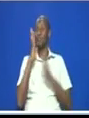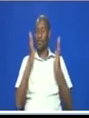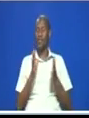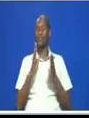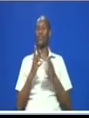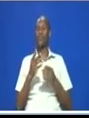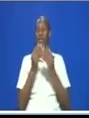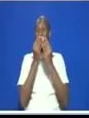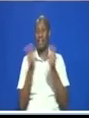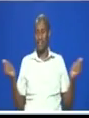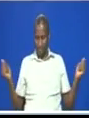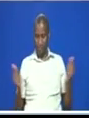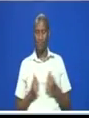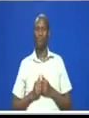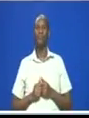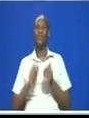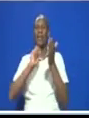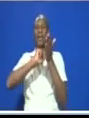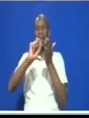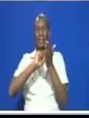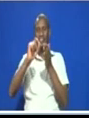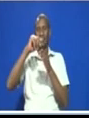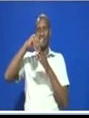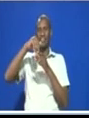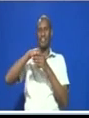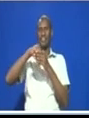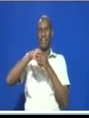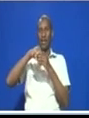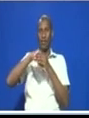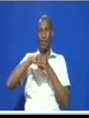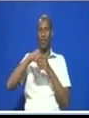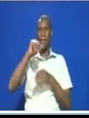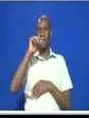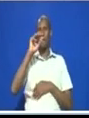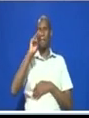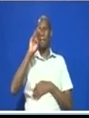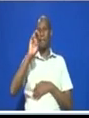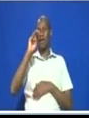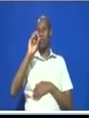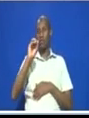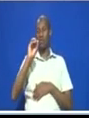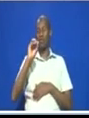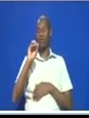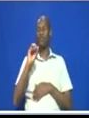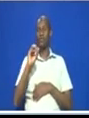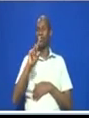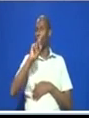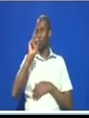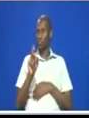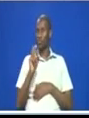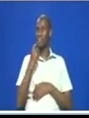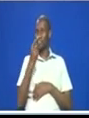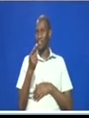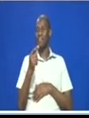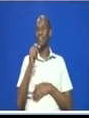tackle. Write an internal memo. Again, internal memo. The question asks you to write